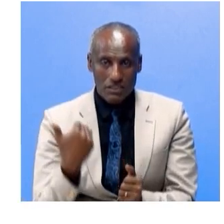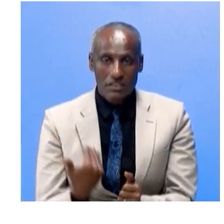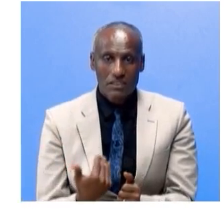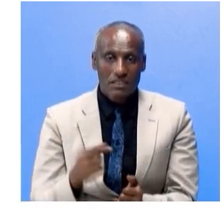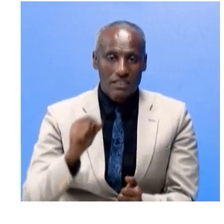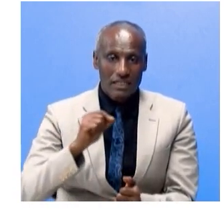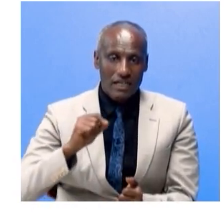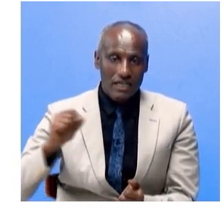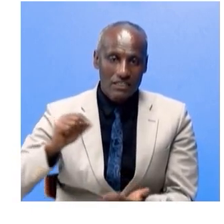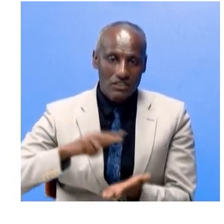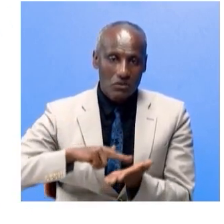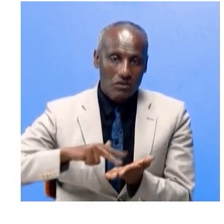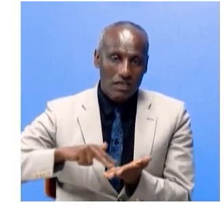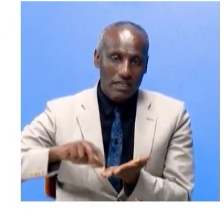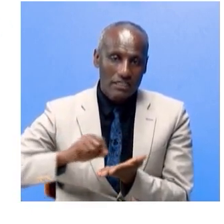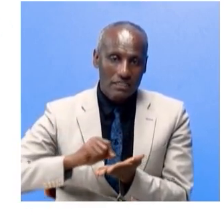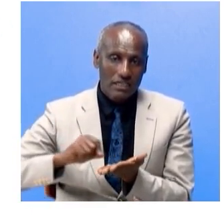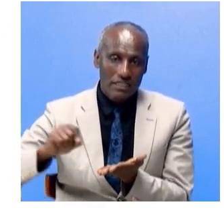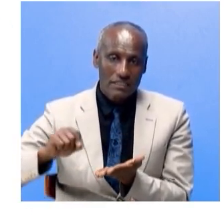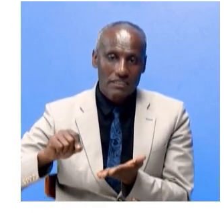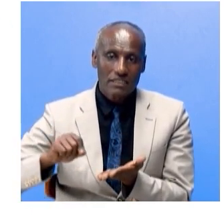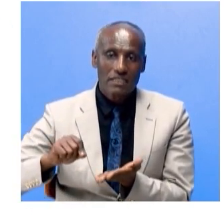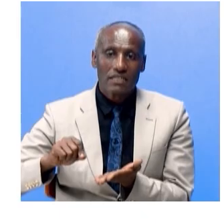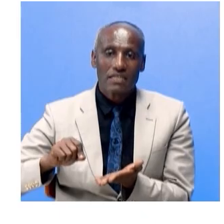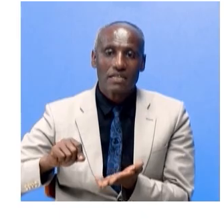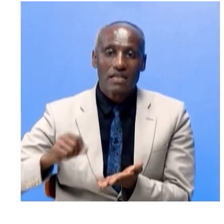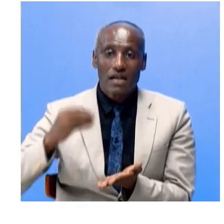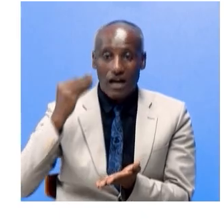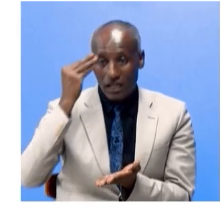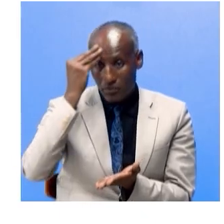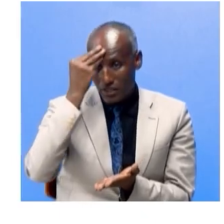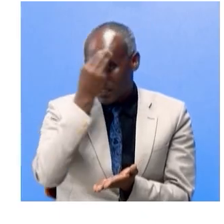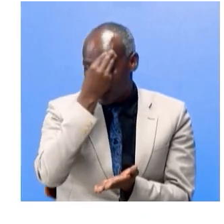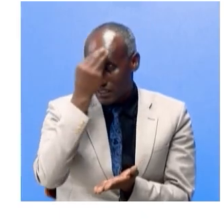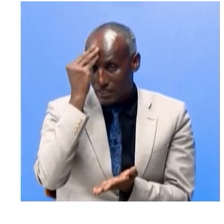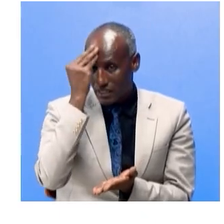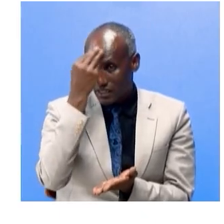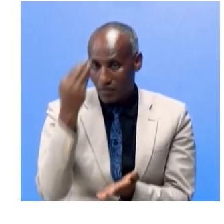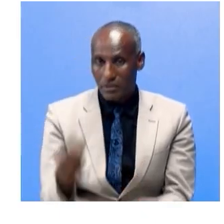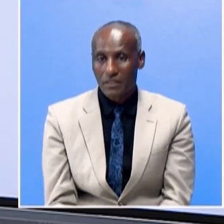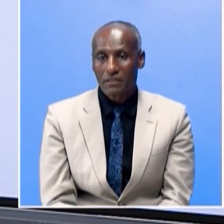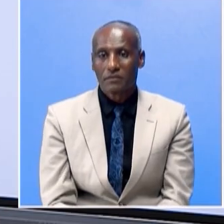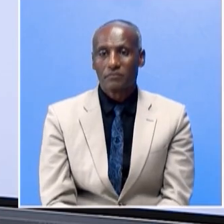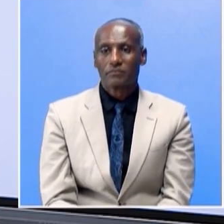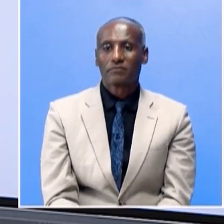write in Arabic. In Arabic. Come on.